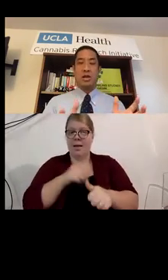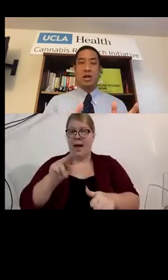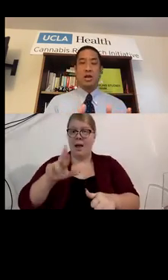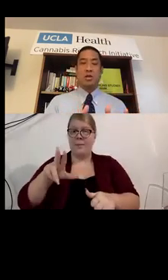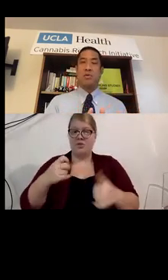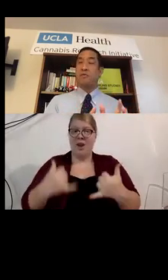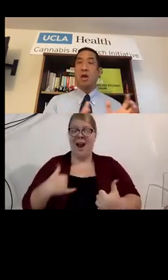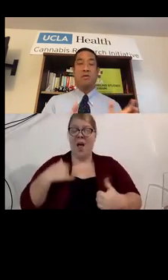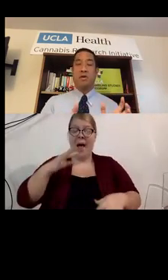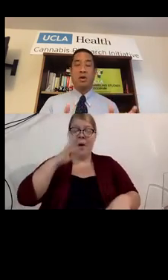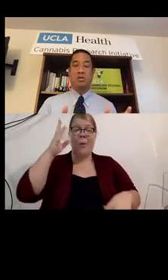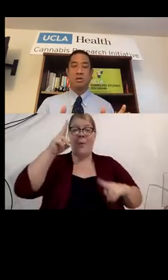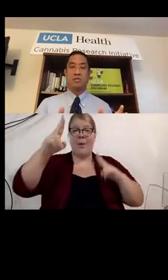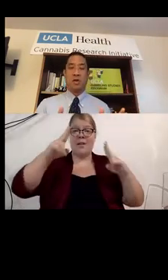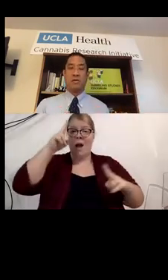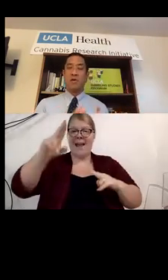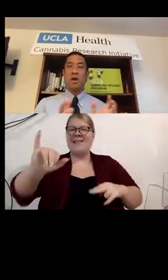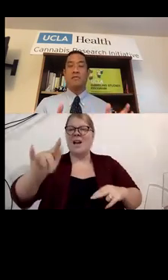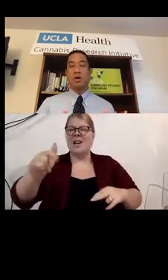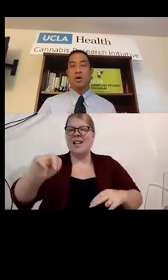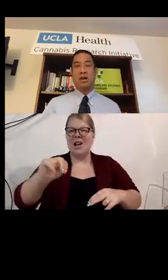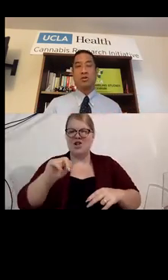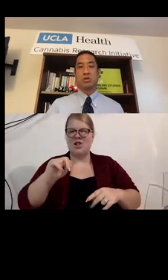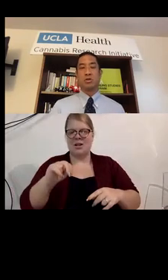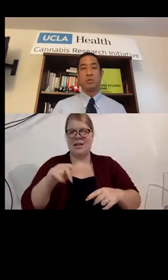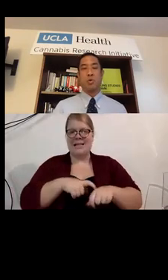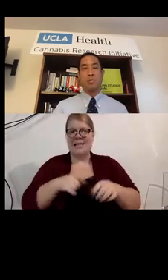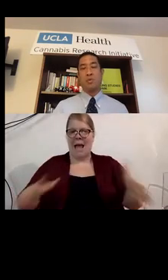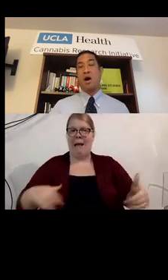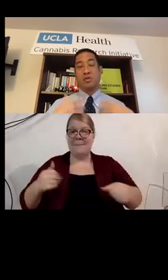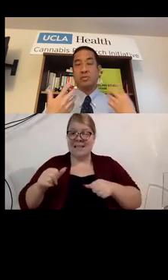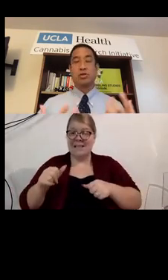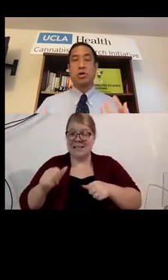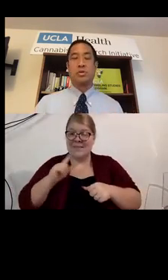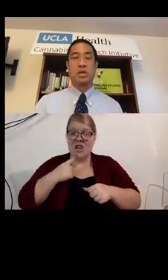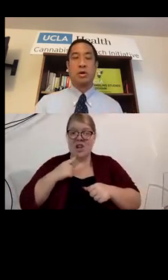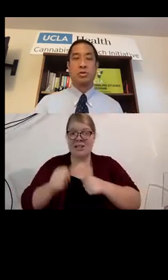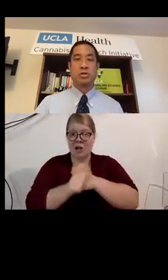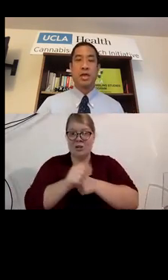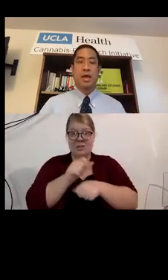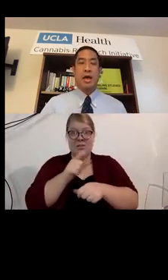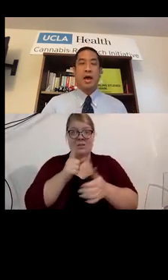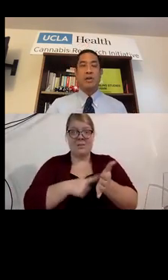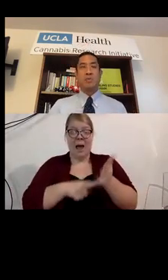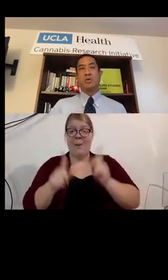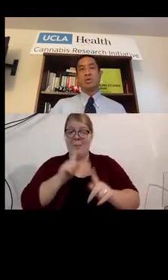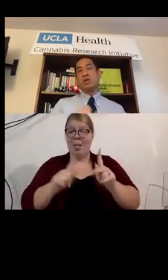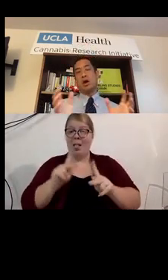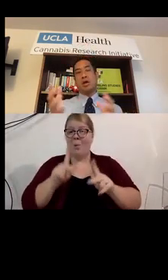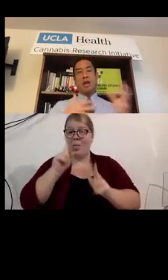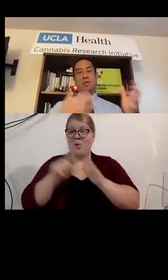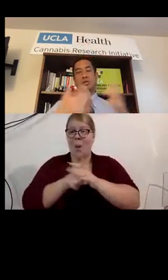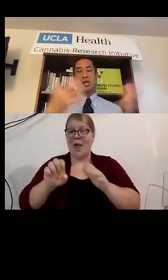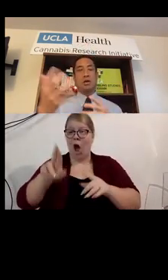state can be very, very severe, very, very dangerous, to the point where people oftentimes will show up in psychosis. And oftentimes people will say,